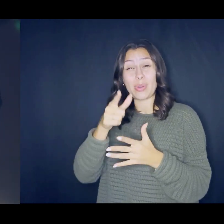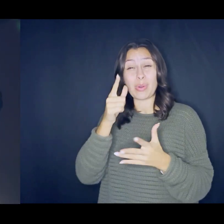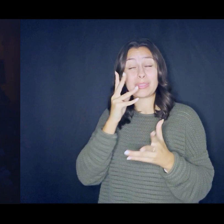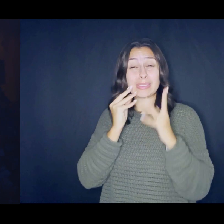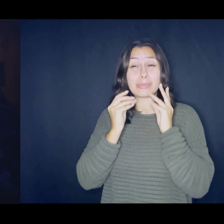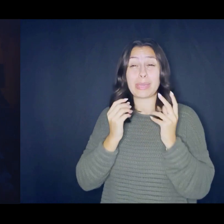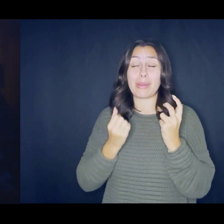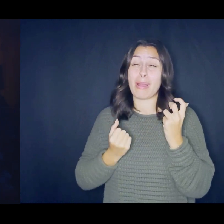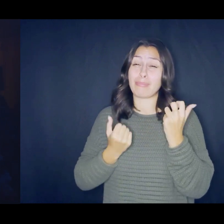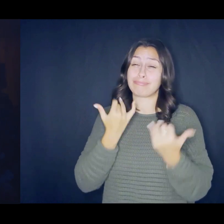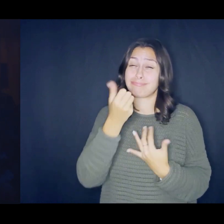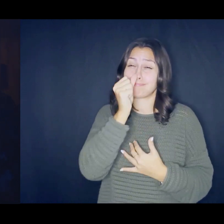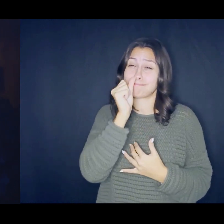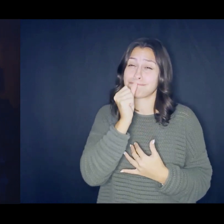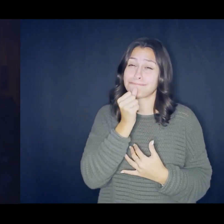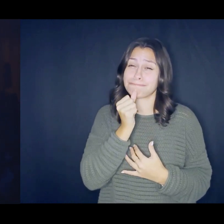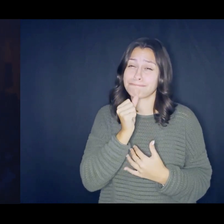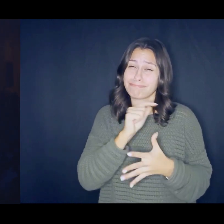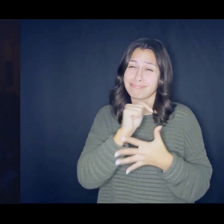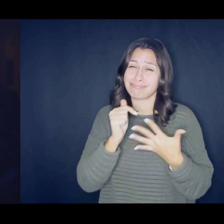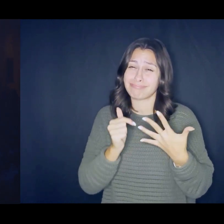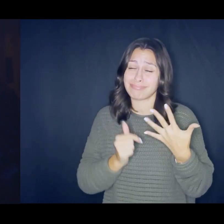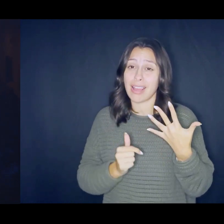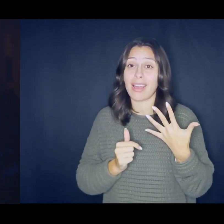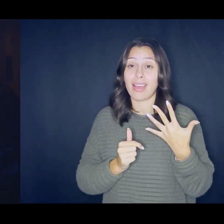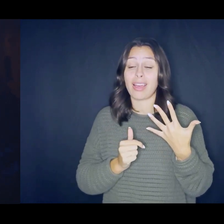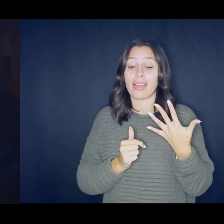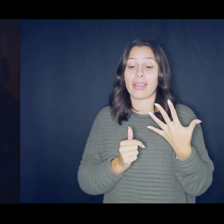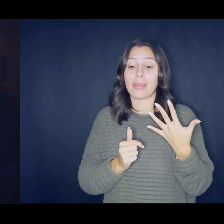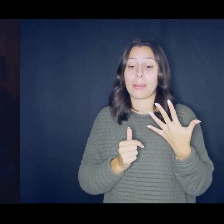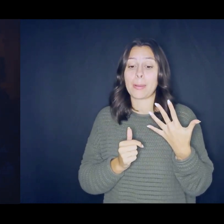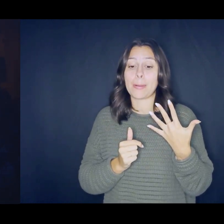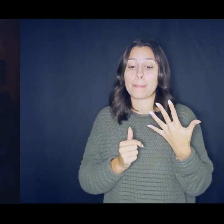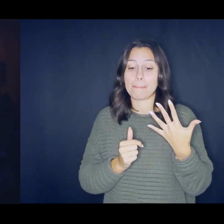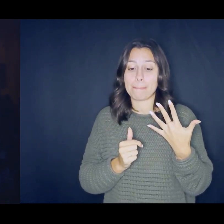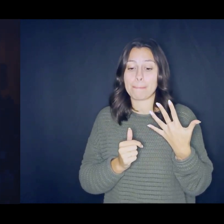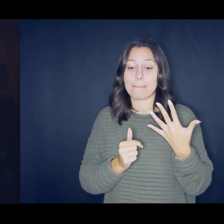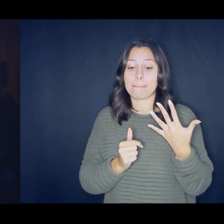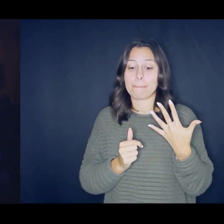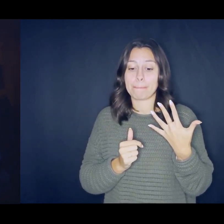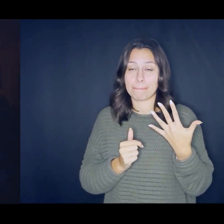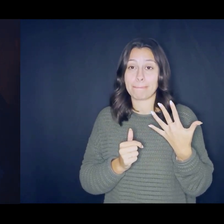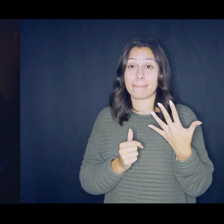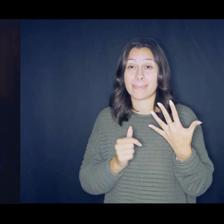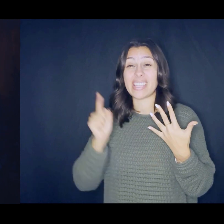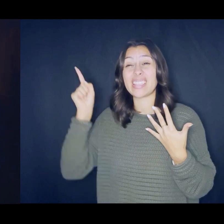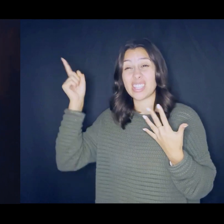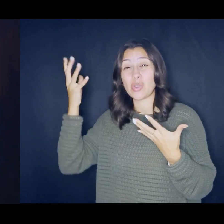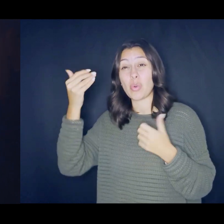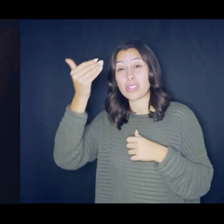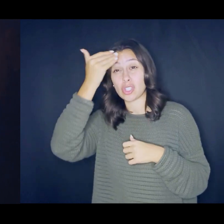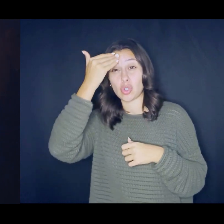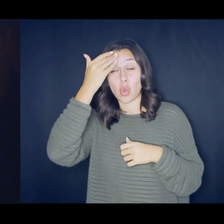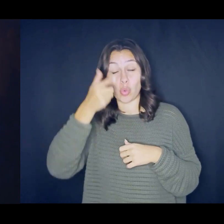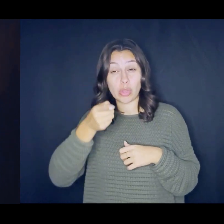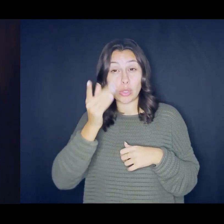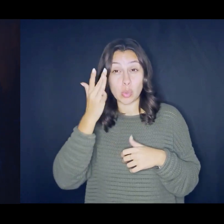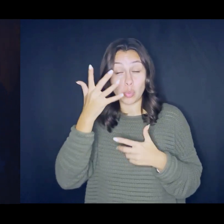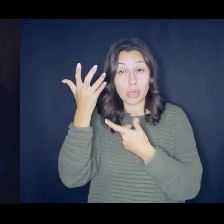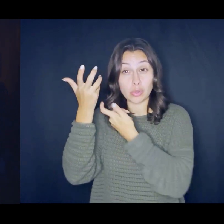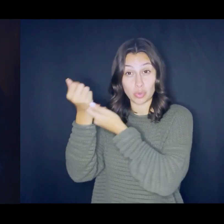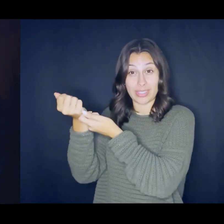even though you're going through things, the busy of life, he just wants to know that you're going to trust